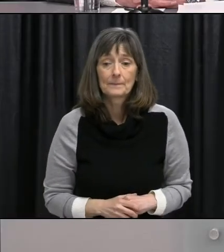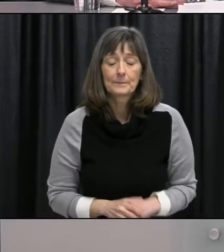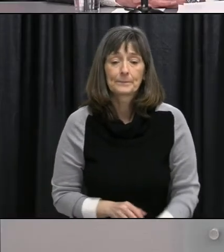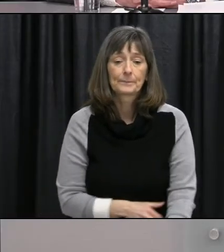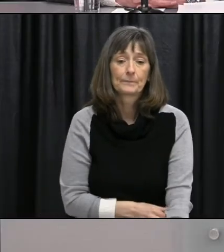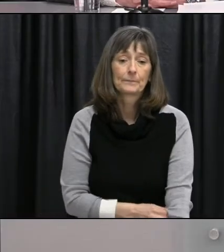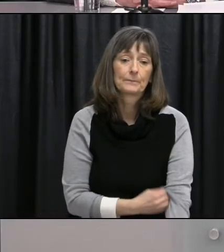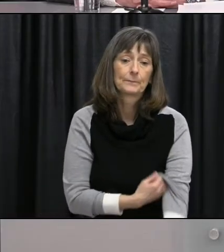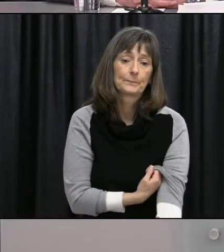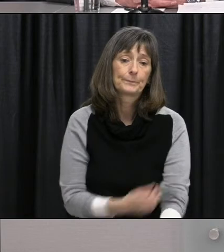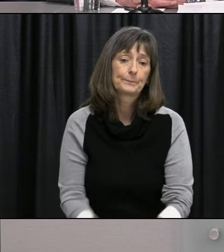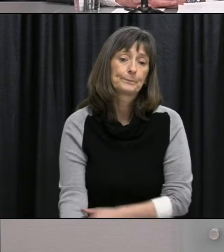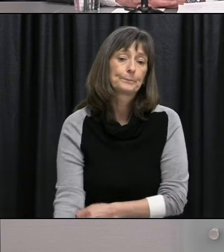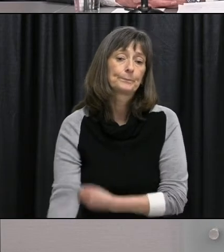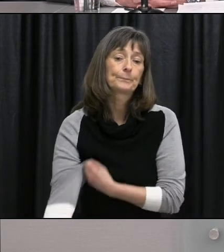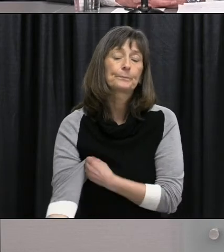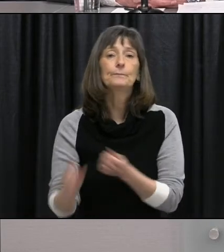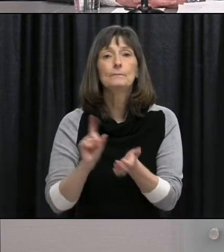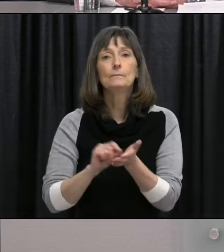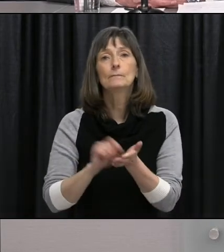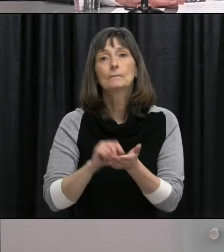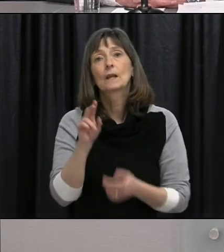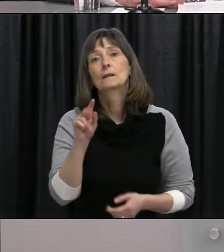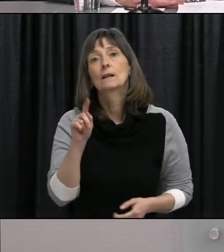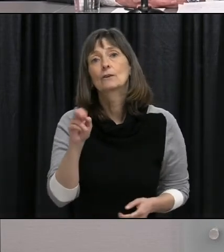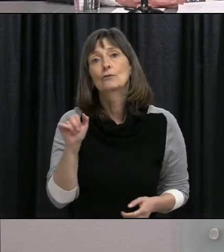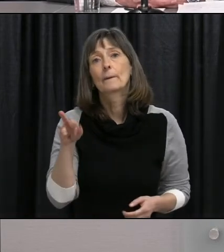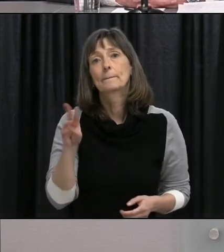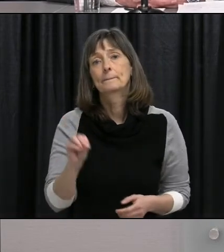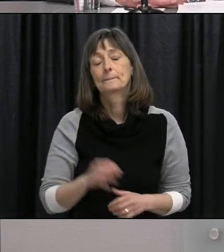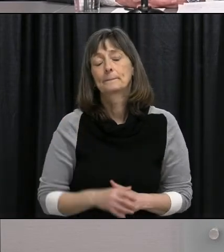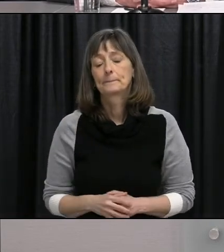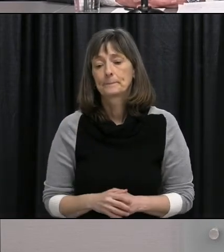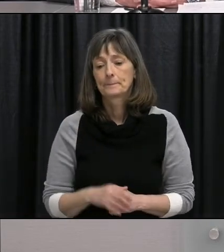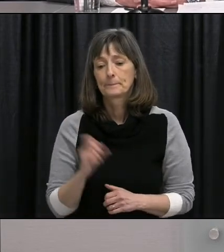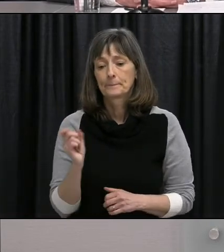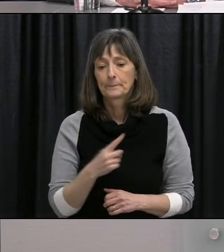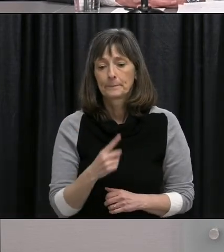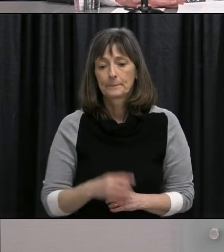The next question is from David Marr of The Telegram. Please go ahead.